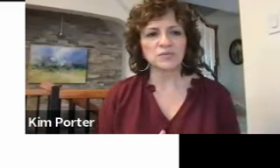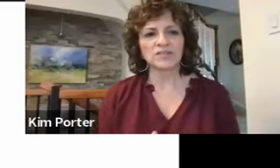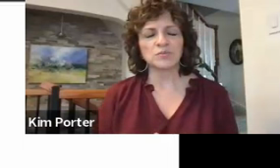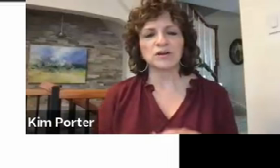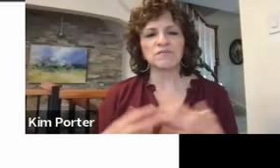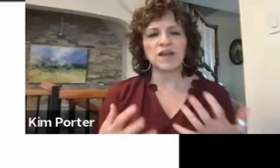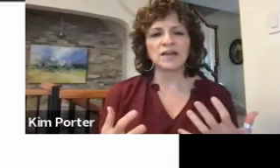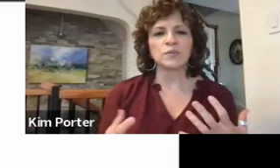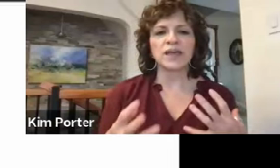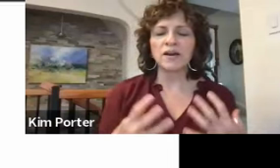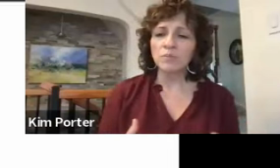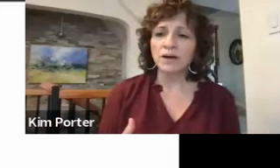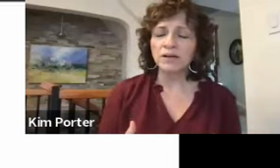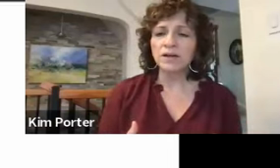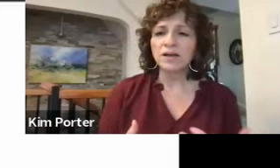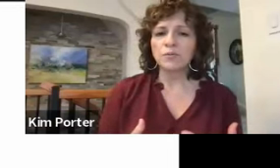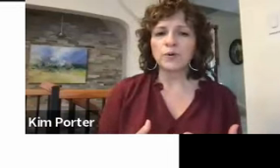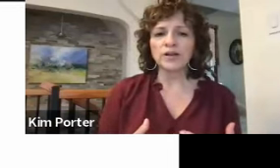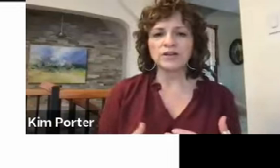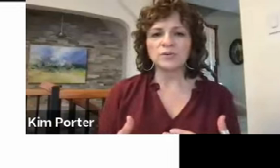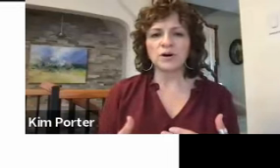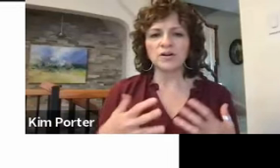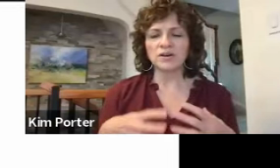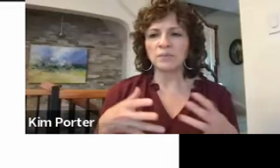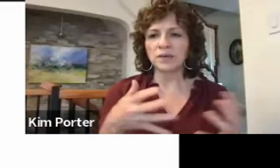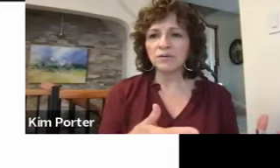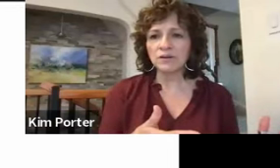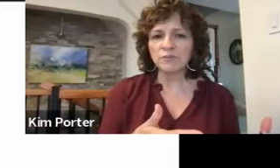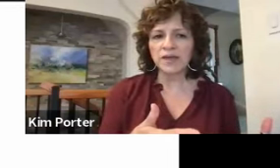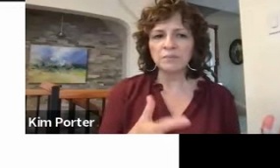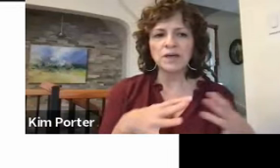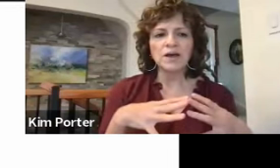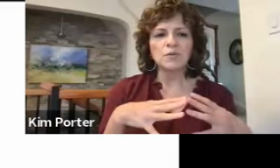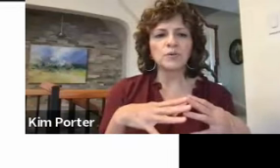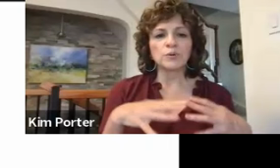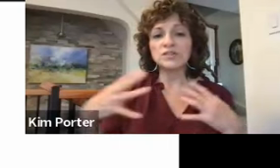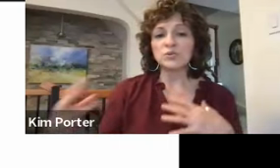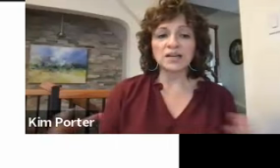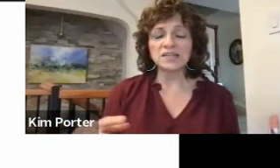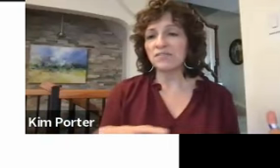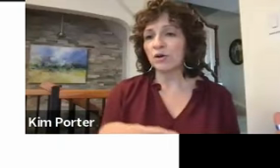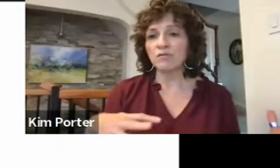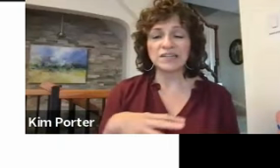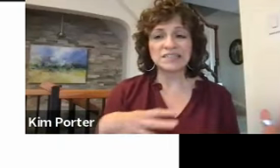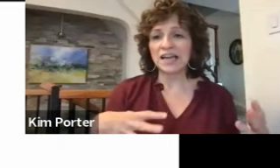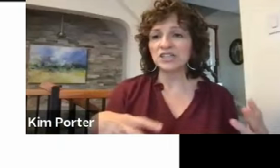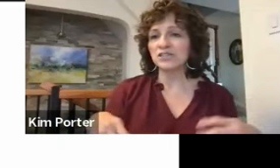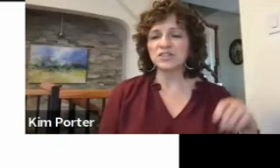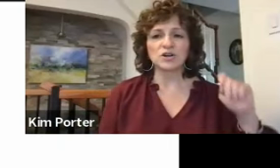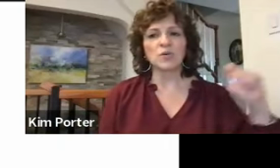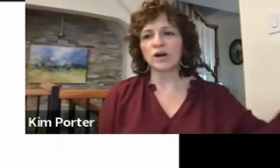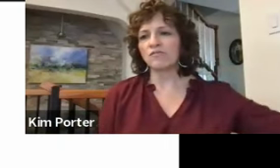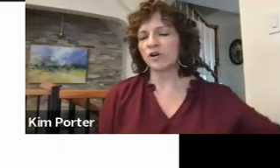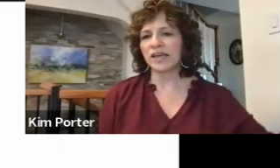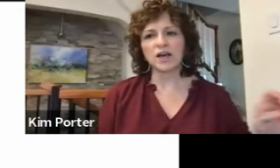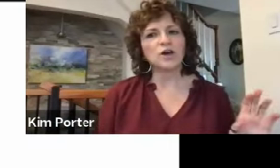got this right. So we're conveying that we care about what you are hearing from them. We're redirecting if they go off on a tangent, they